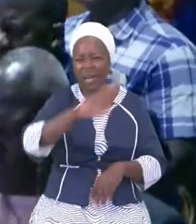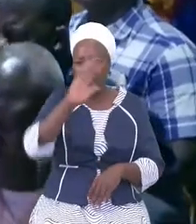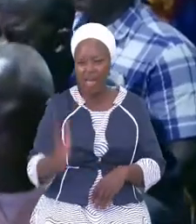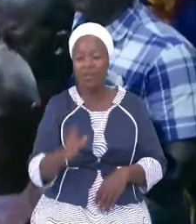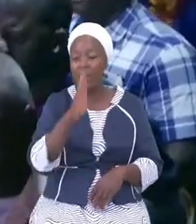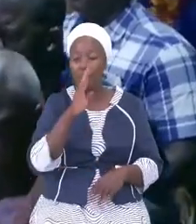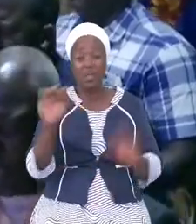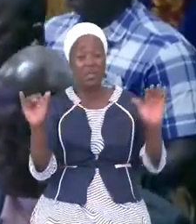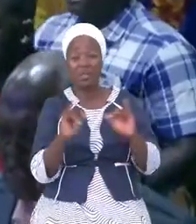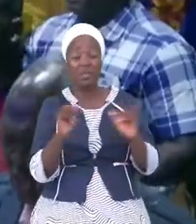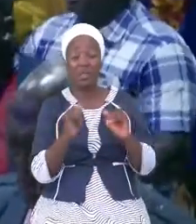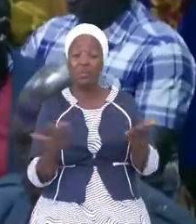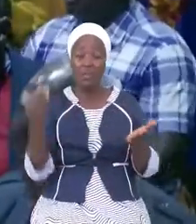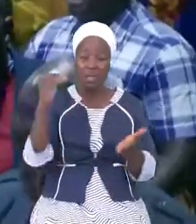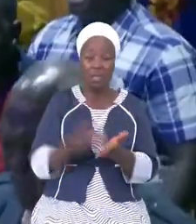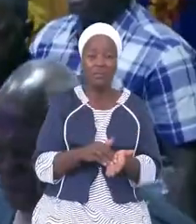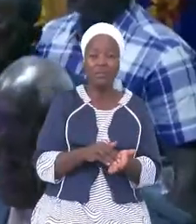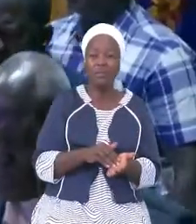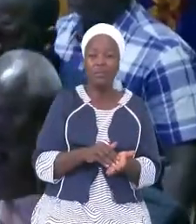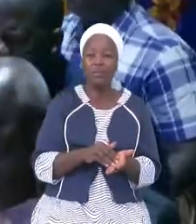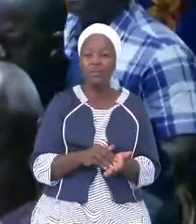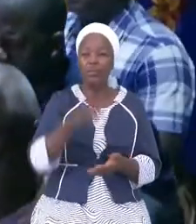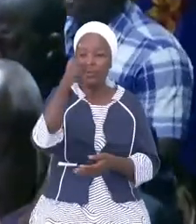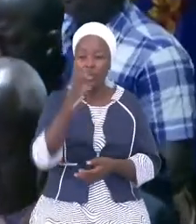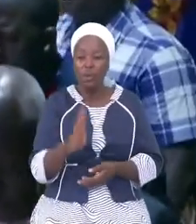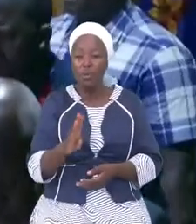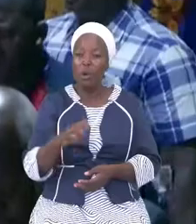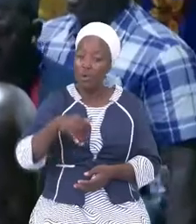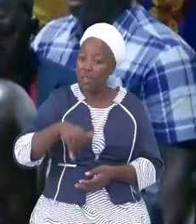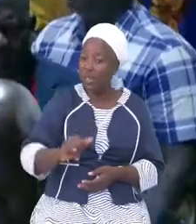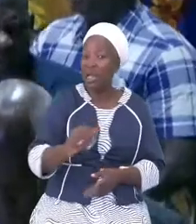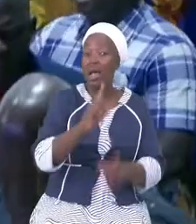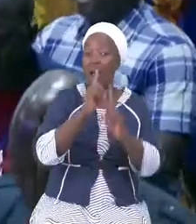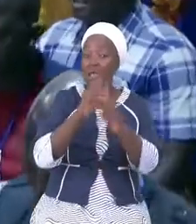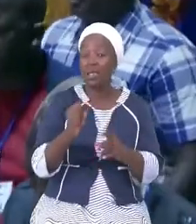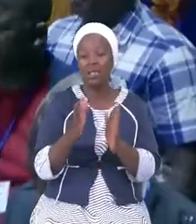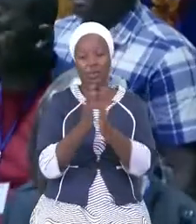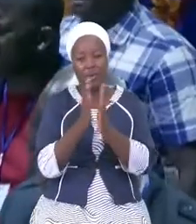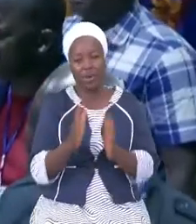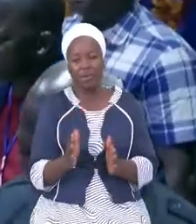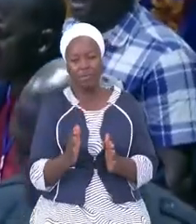be the same again. God still answers prayer,